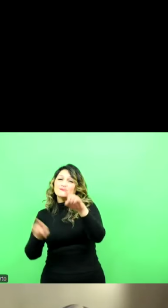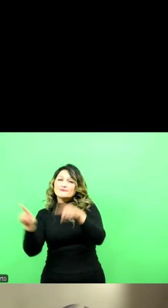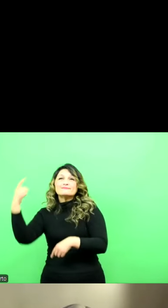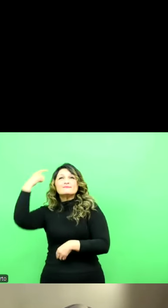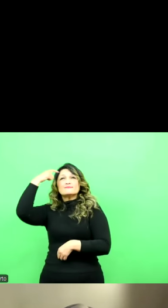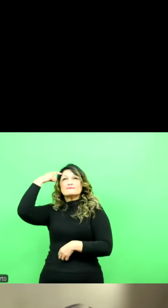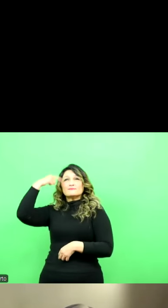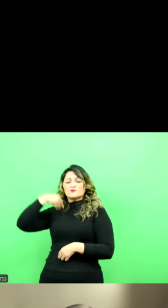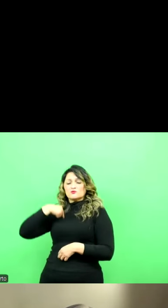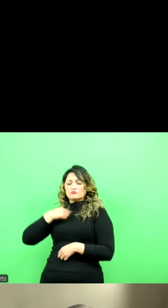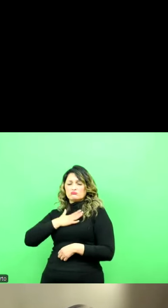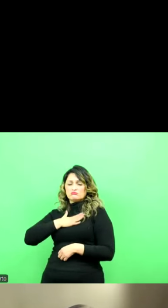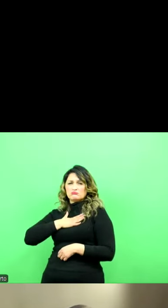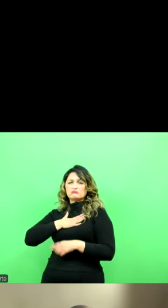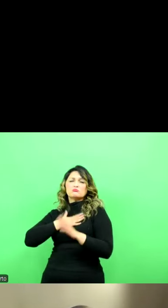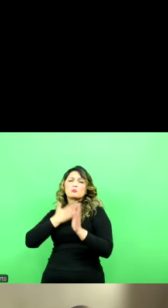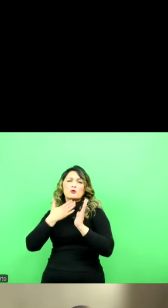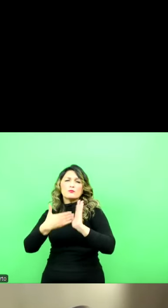There are